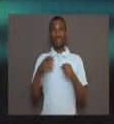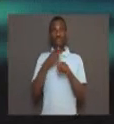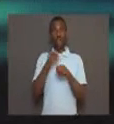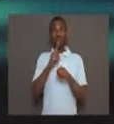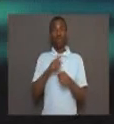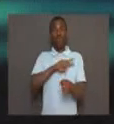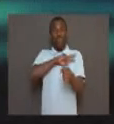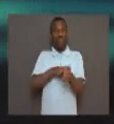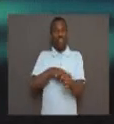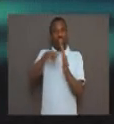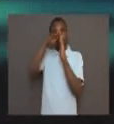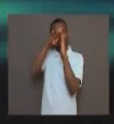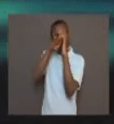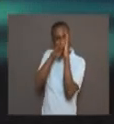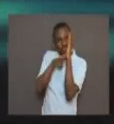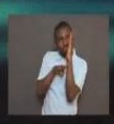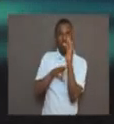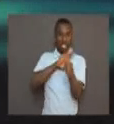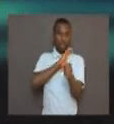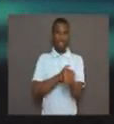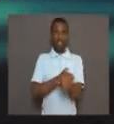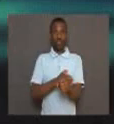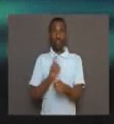voltage in the capacitor.